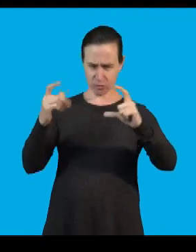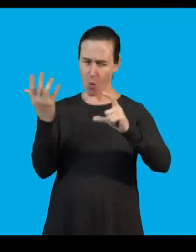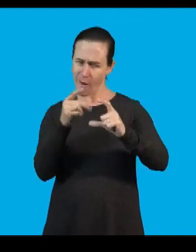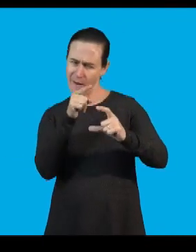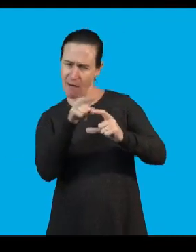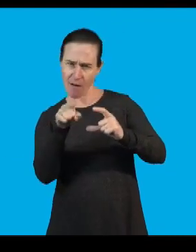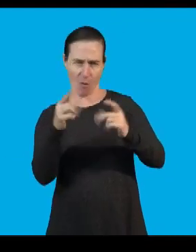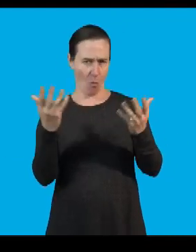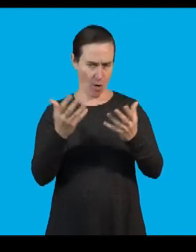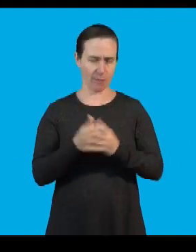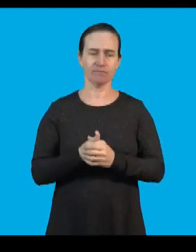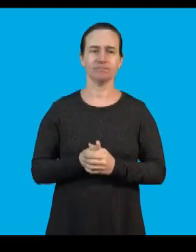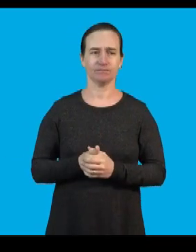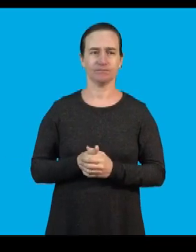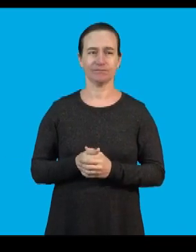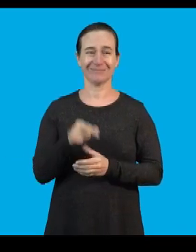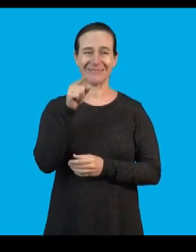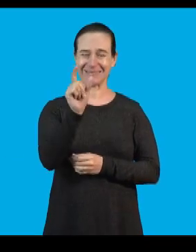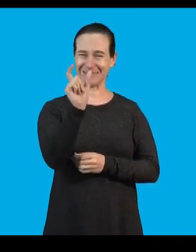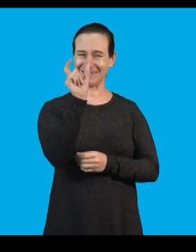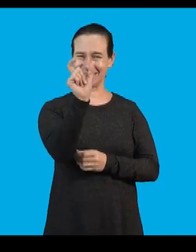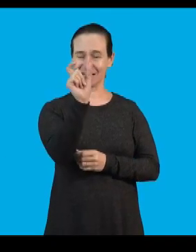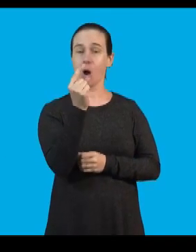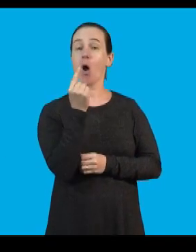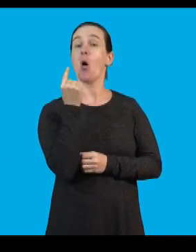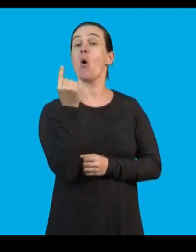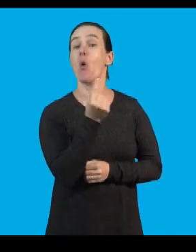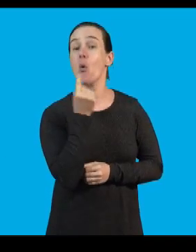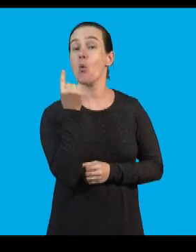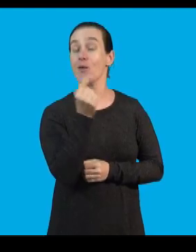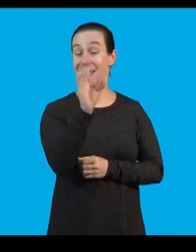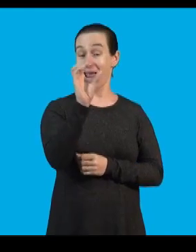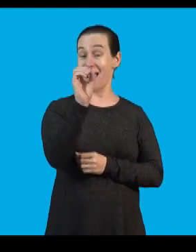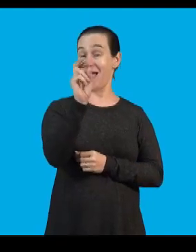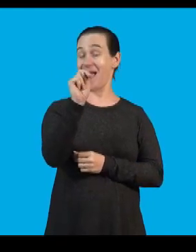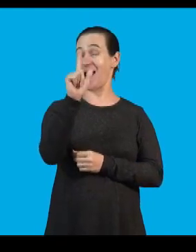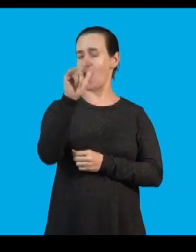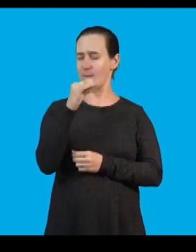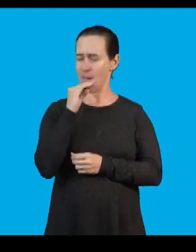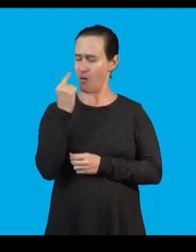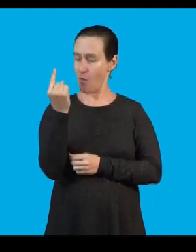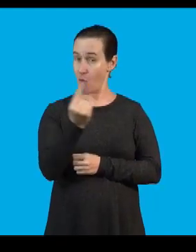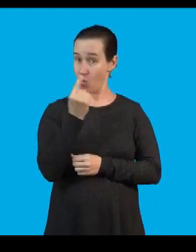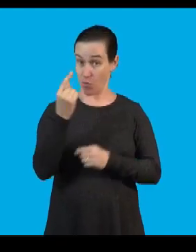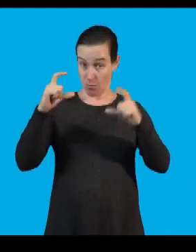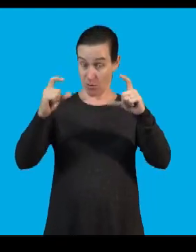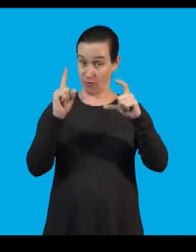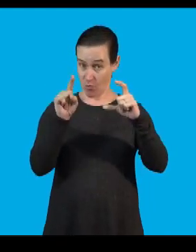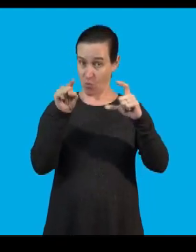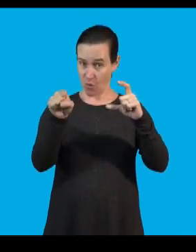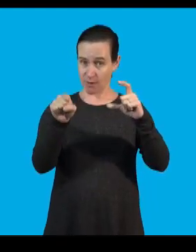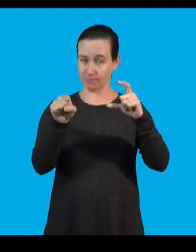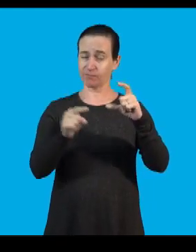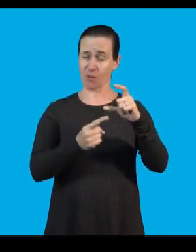the sentence. Now remember, locate it in the text, all right? So they're saying only, so there's the